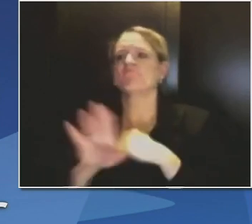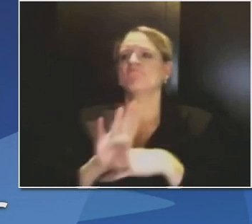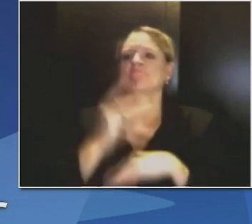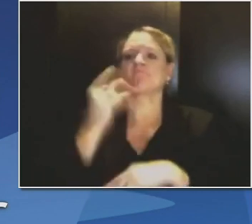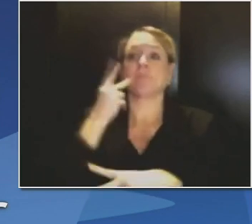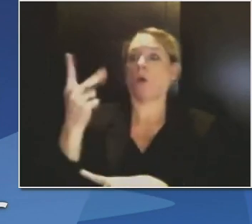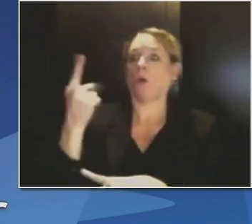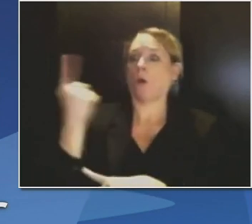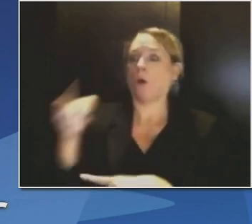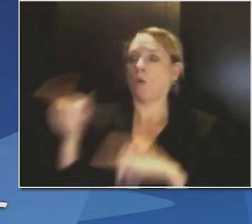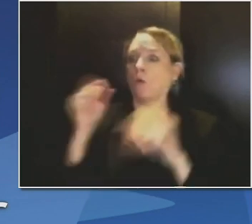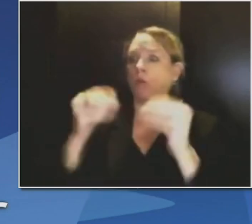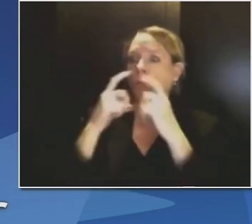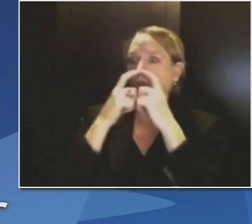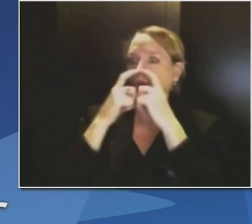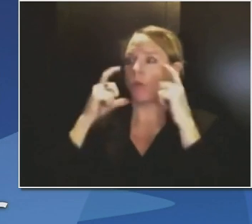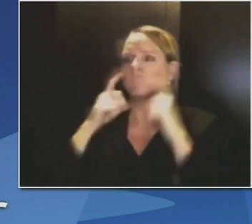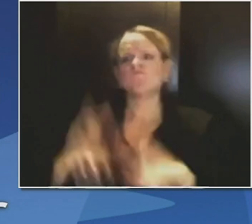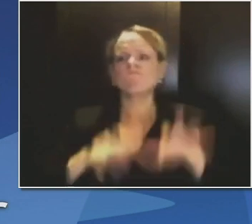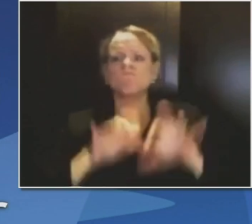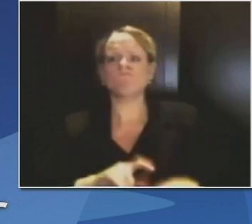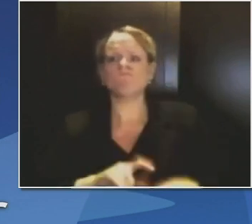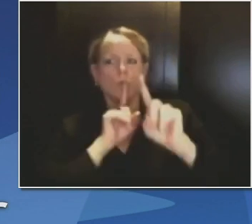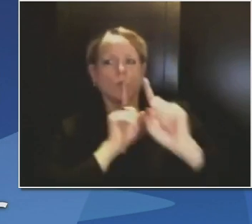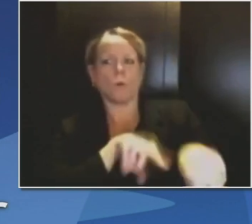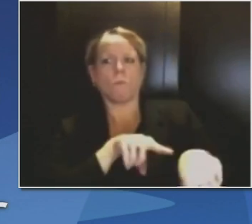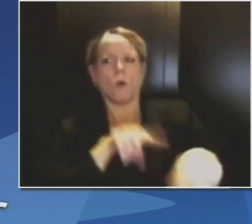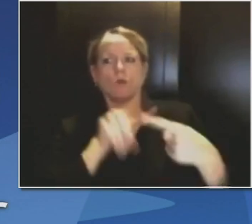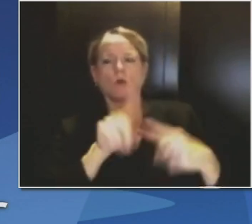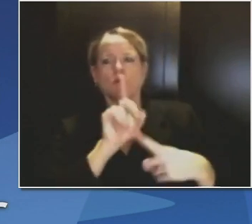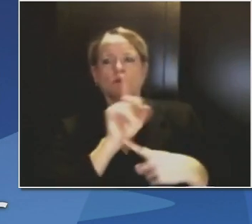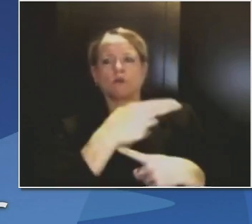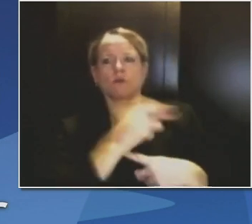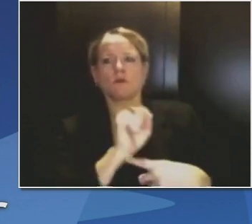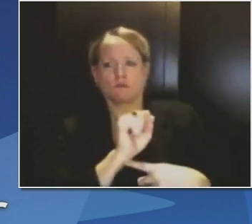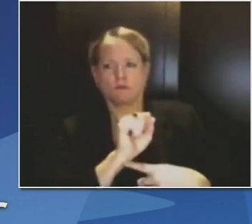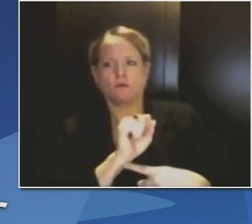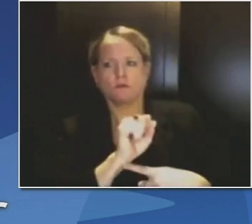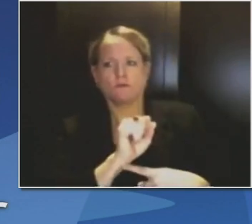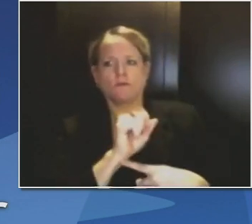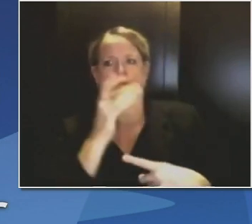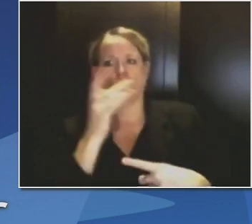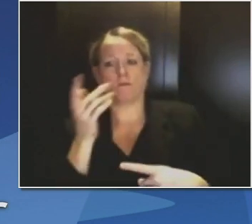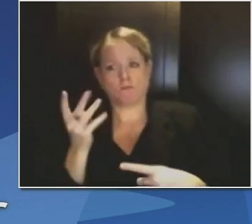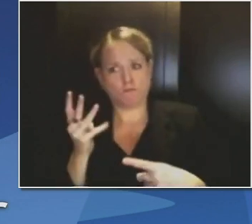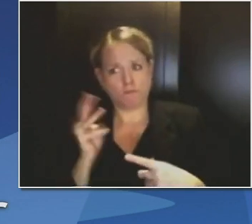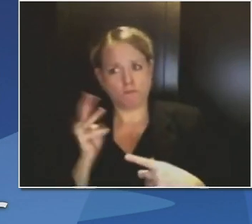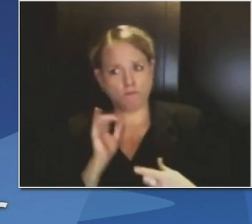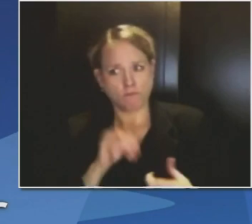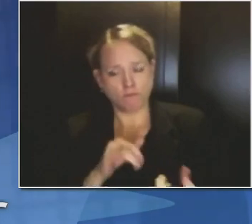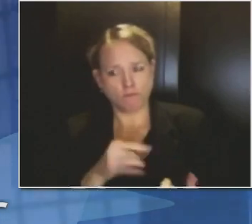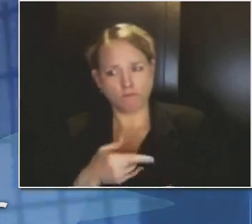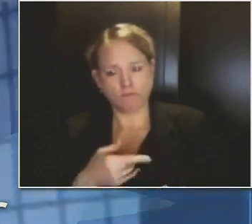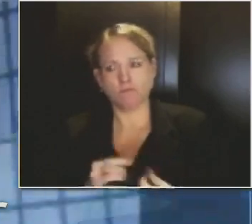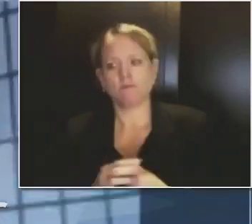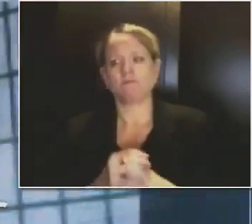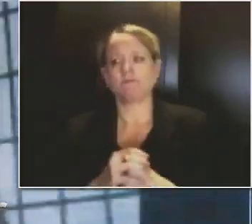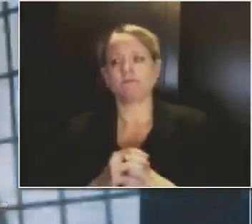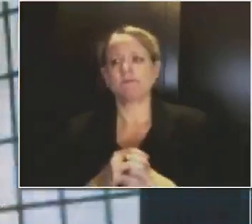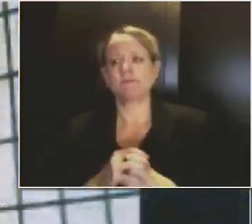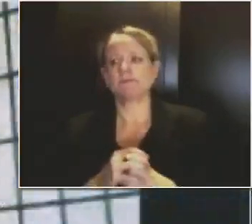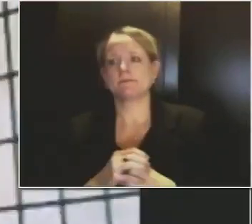Can take this one. Yep. So we have heard of many local